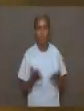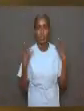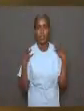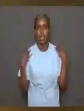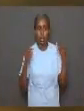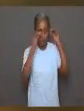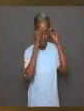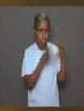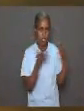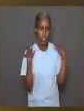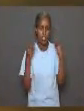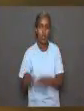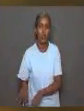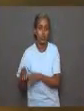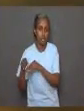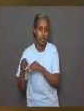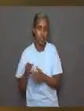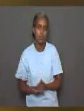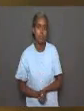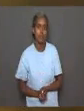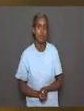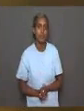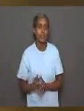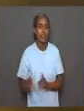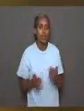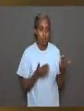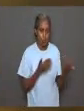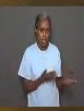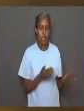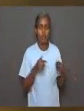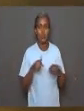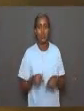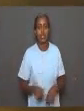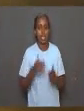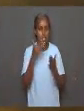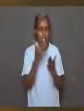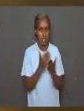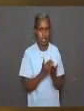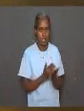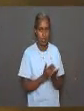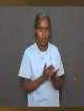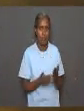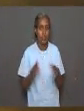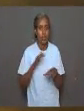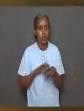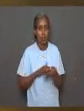Hello, teacher. Hello, students. Welcome to today's lesson